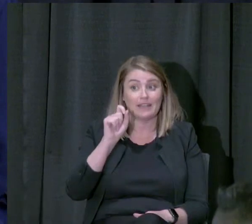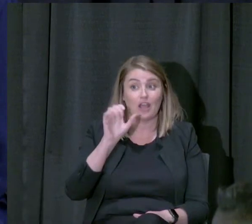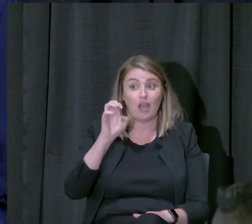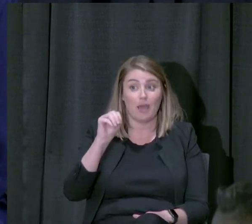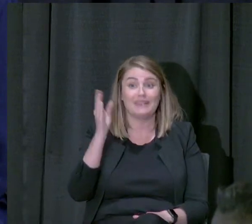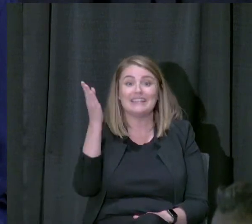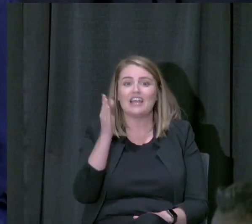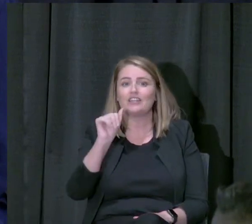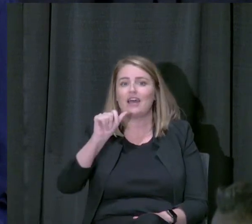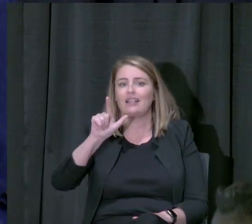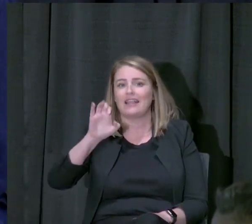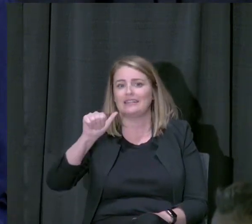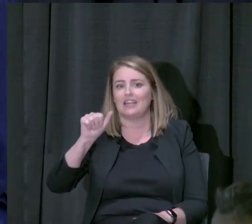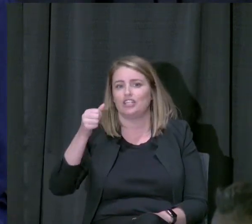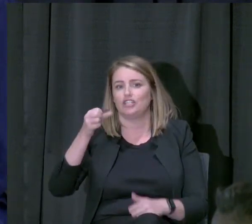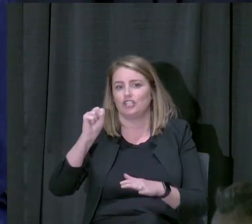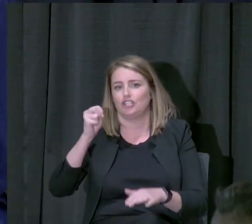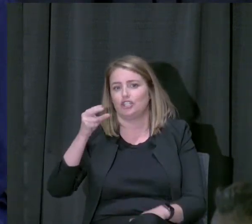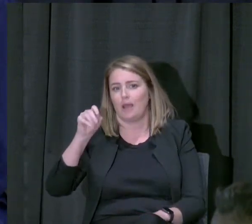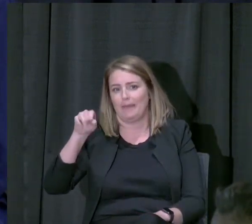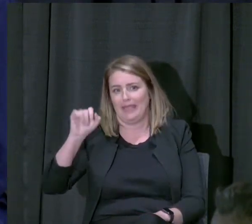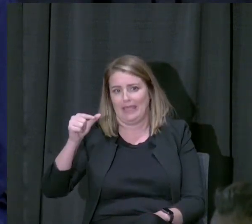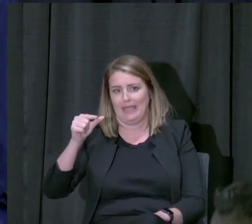Amazon.com/Alexa shopping, or you can go to